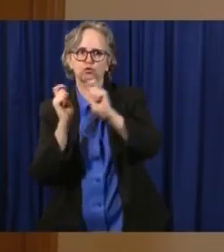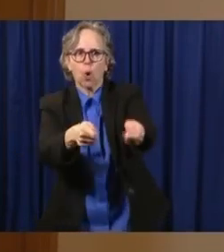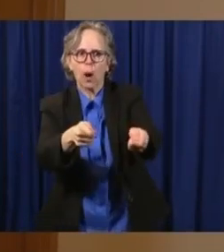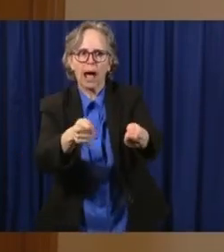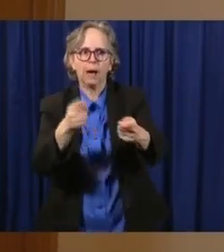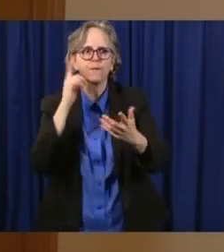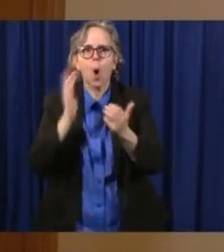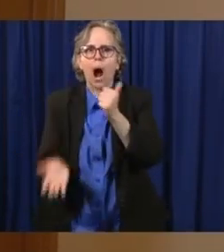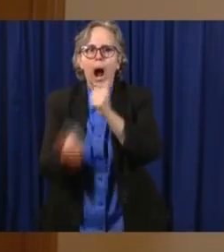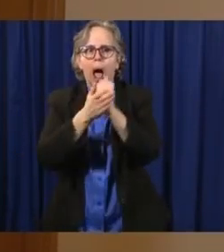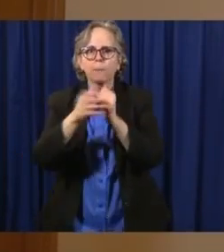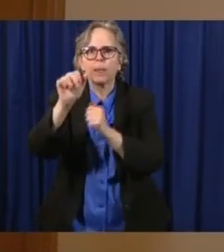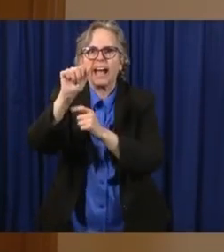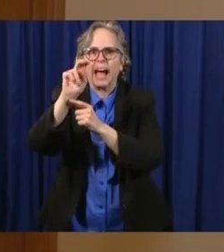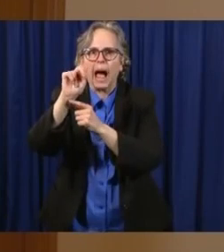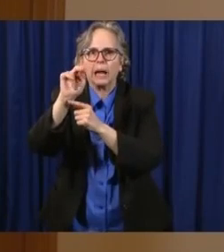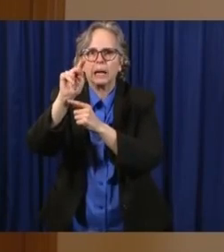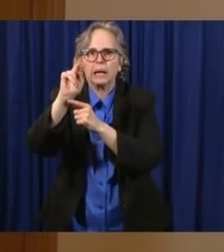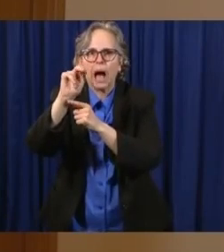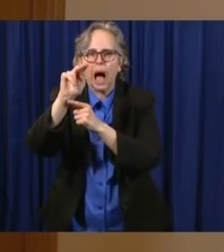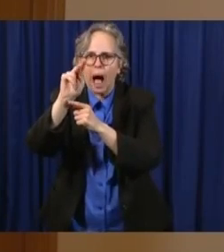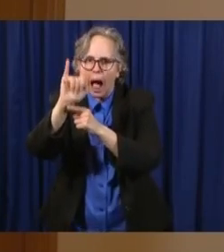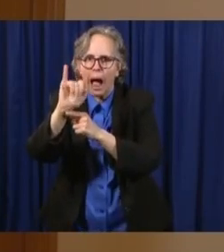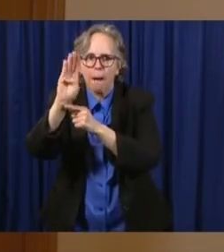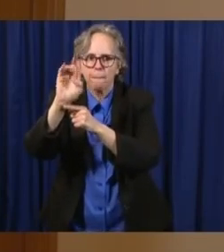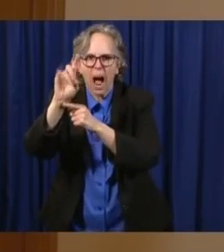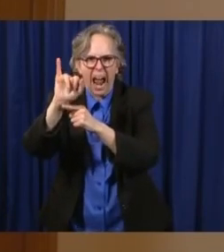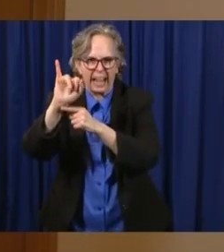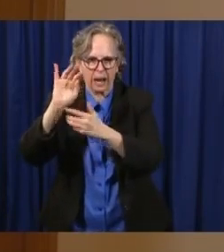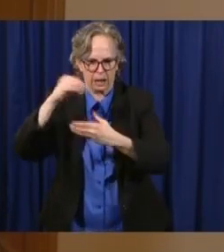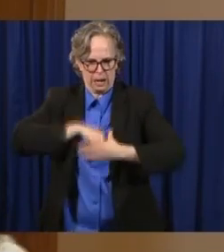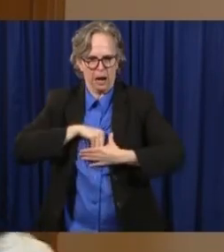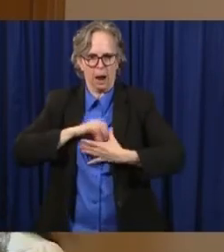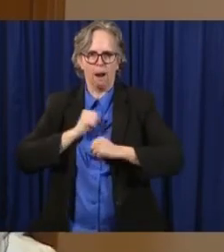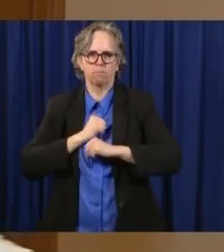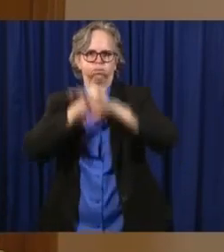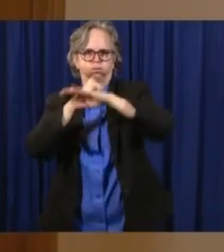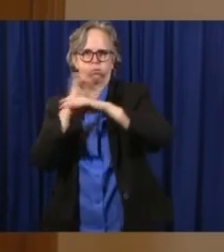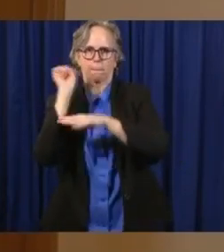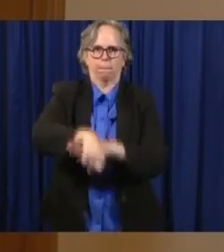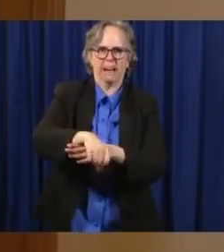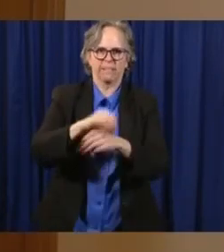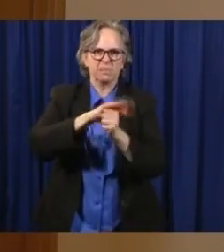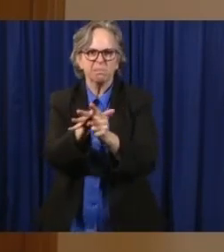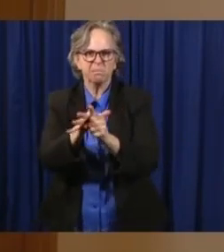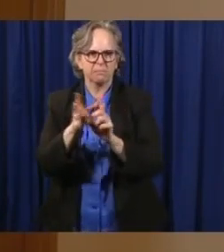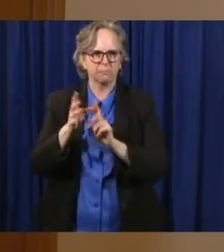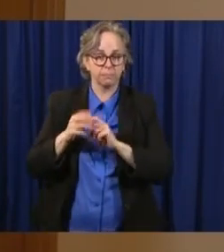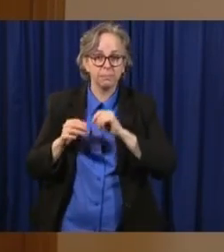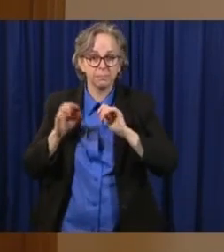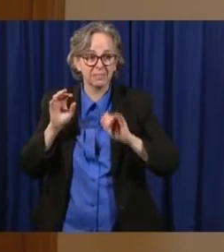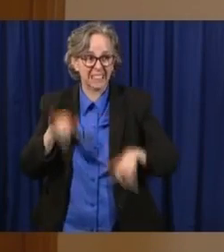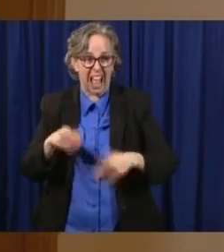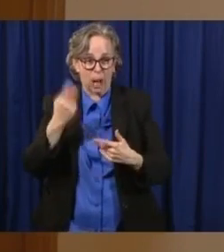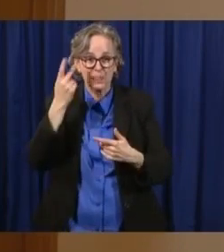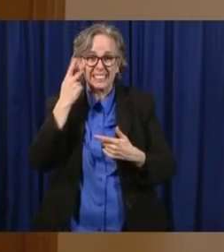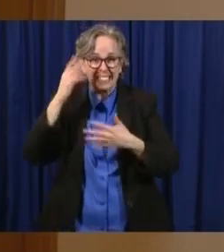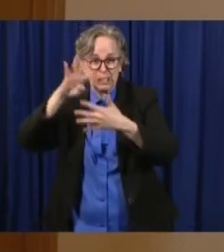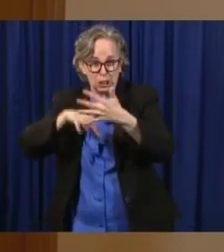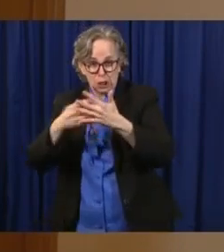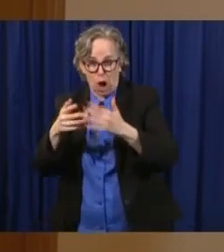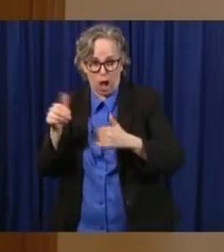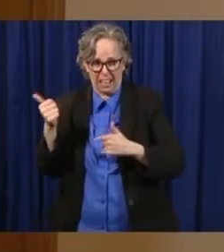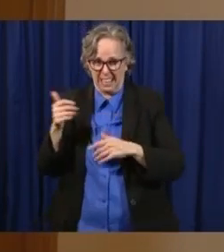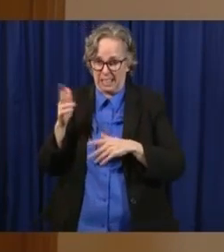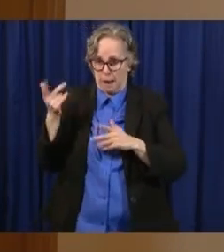eventually track this. Keep going. So before, in our earlier modeling, we knew all